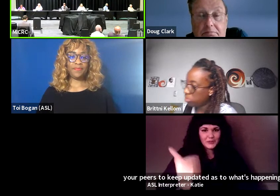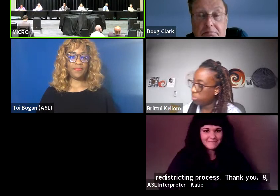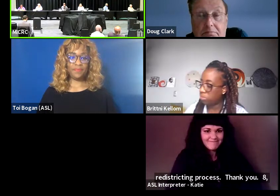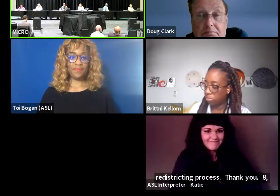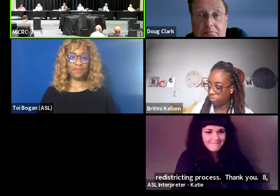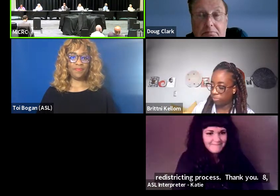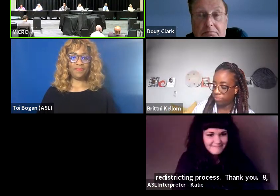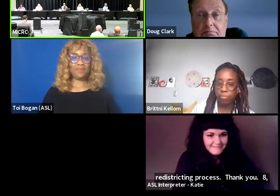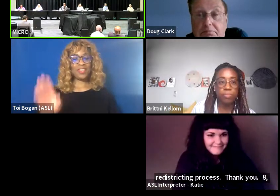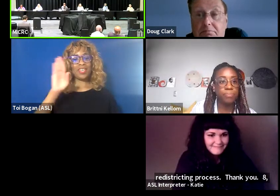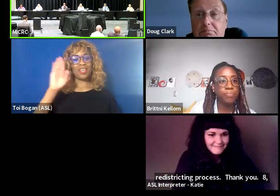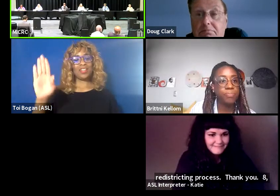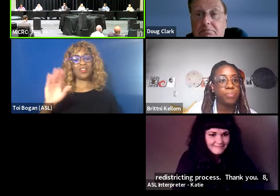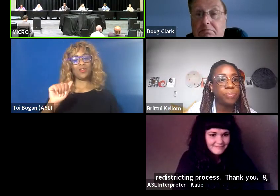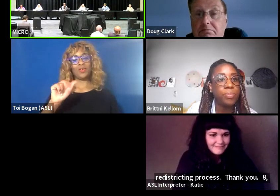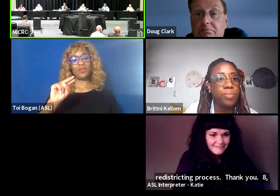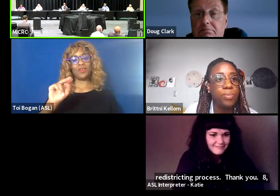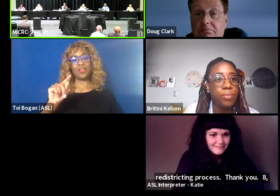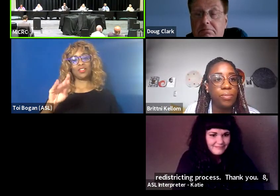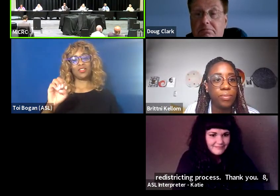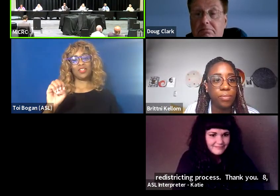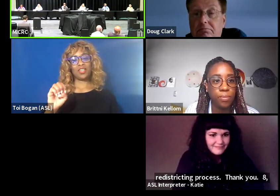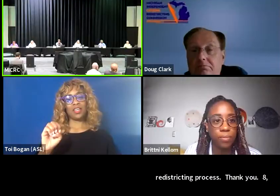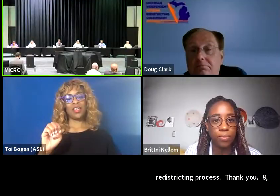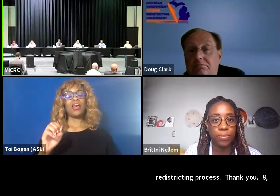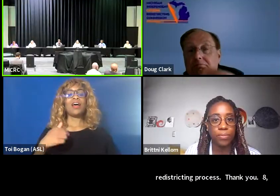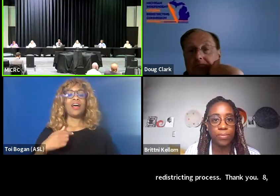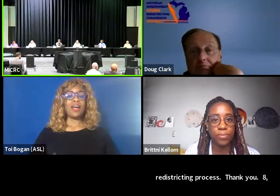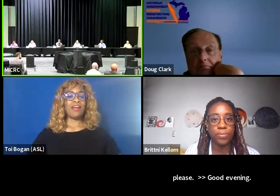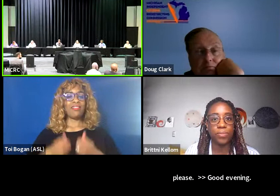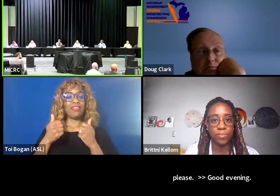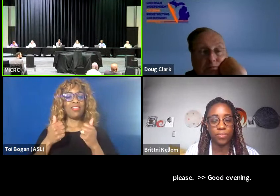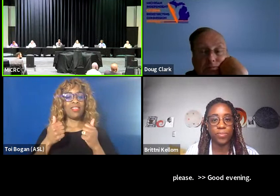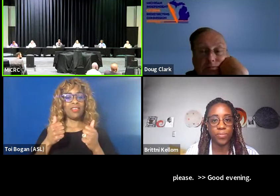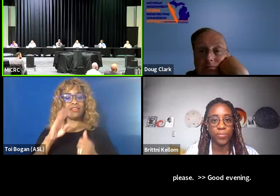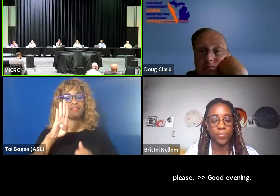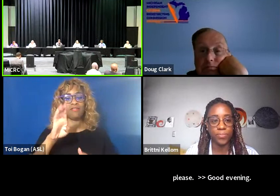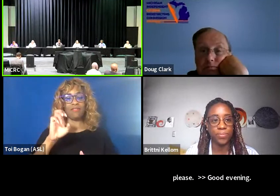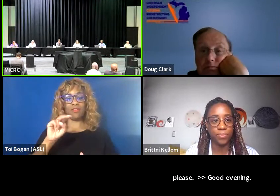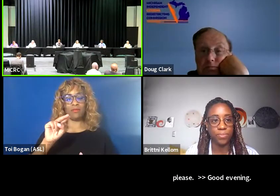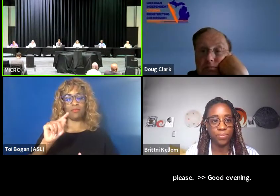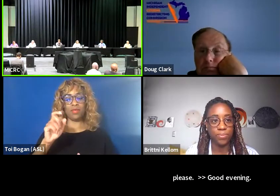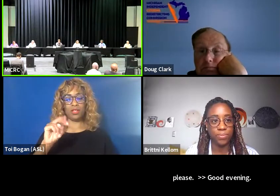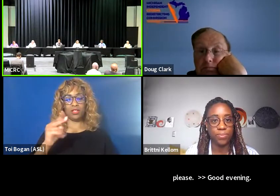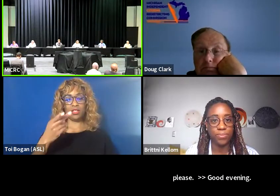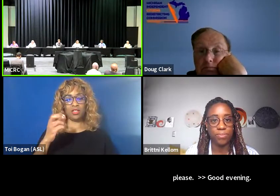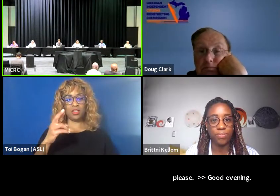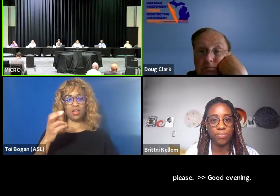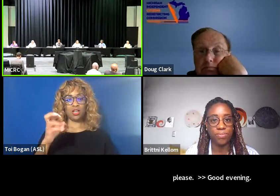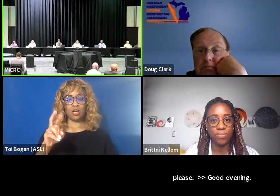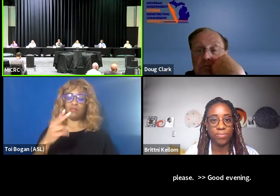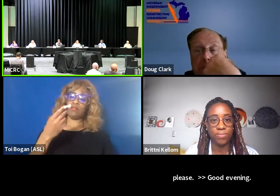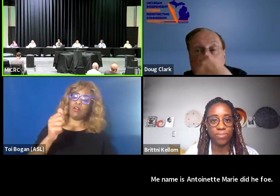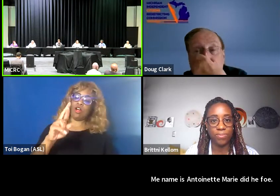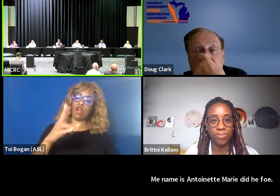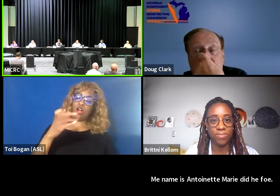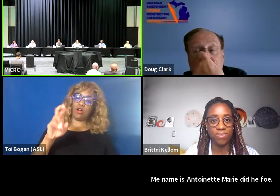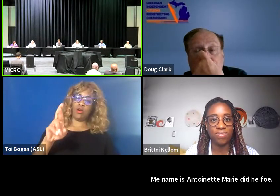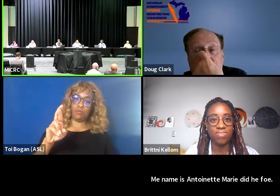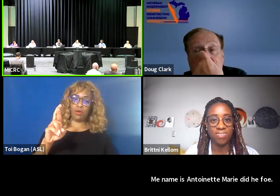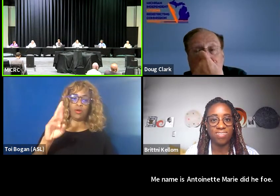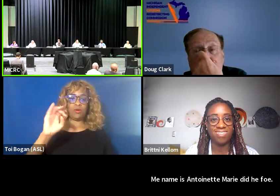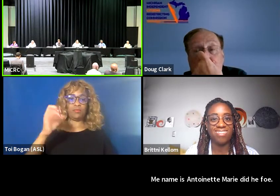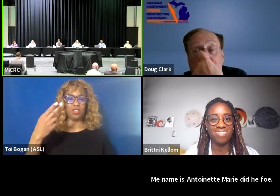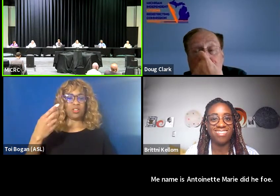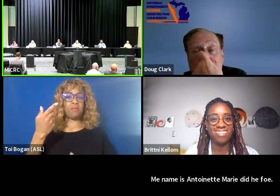Good evening. My name is Antoinette Marie Defoe, a lifelong resident of Benton Harbor, Michigan, born in Benton